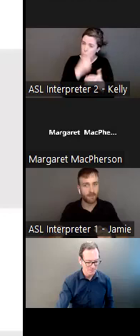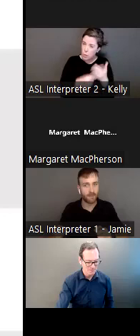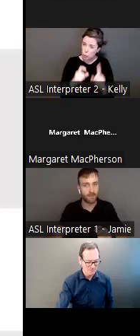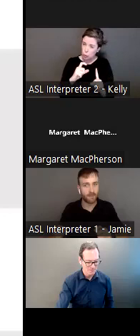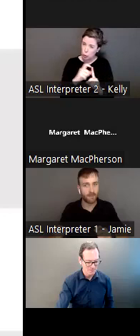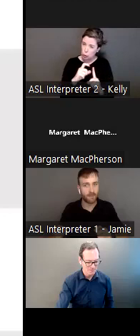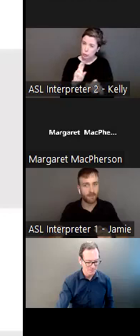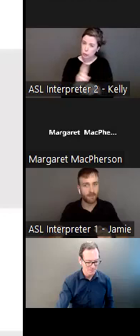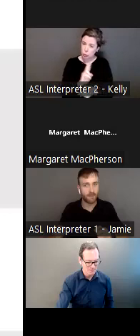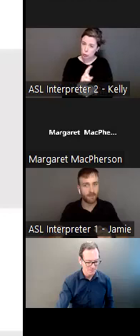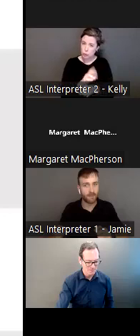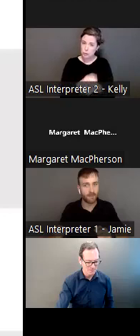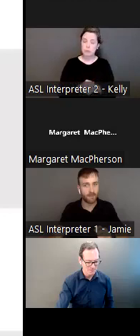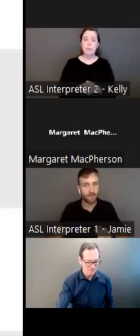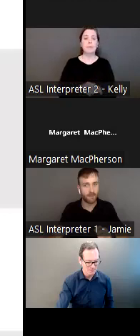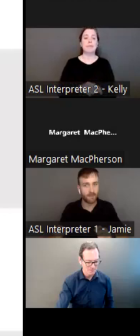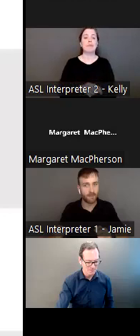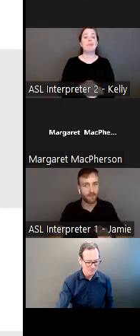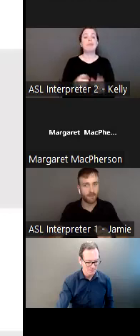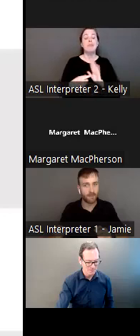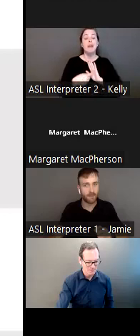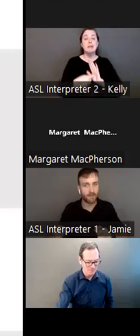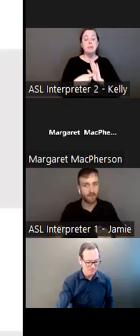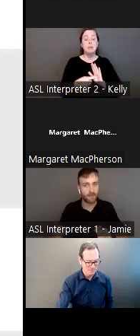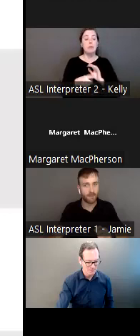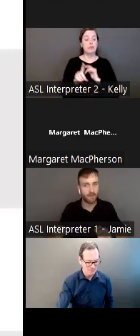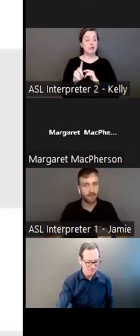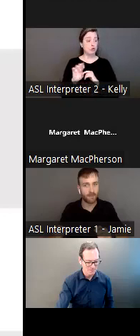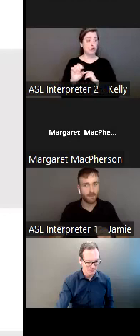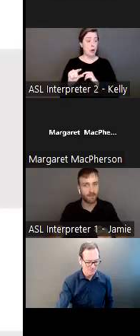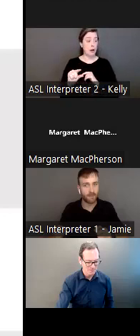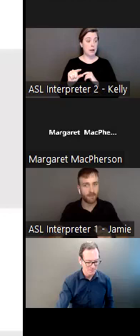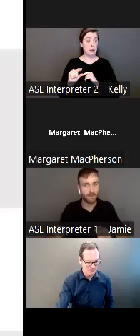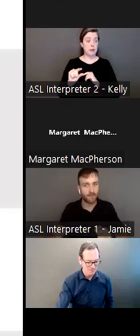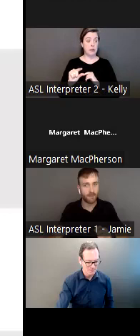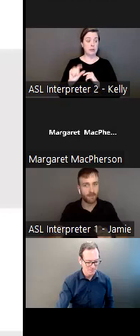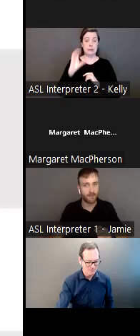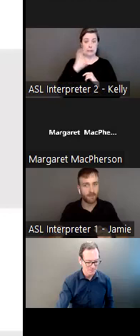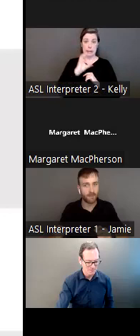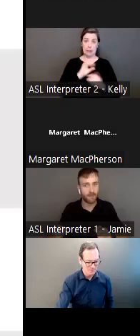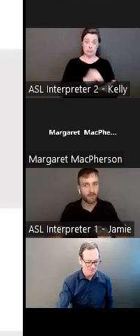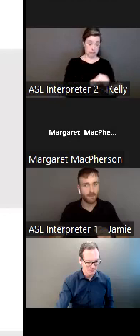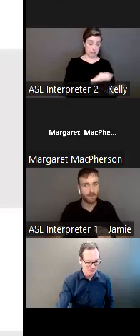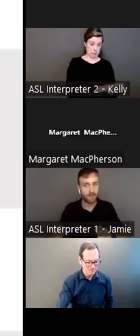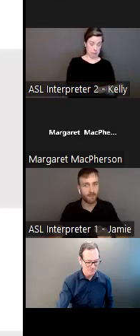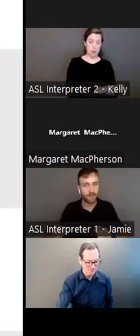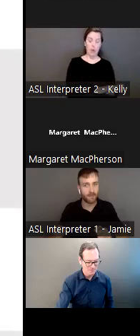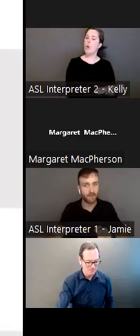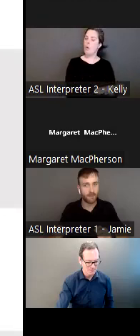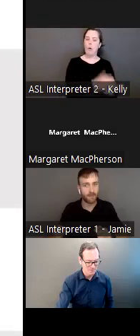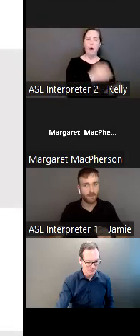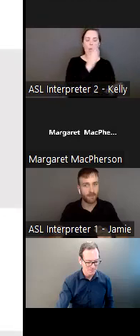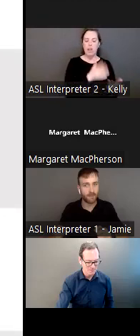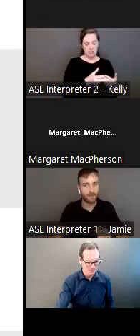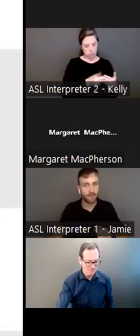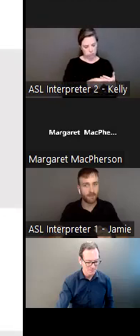the words drug seeking in a chart, it absolutely, that person has had terrible experiences from one service to another, because